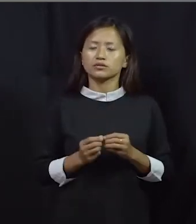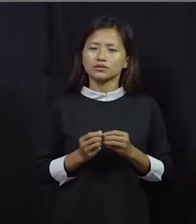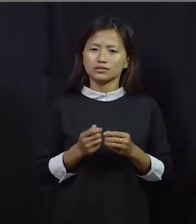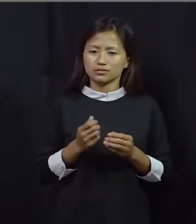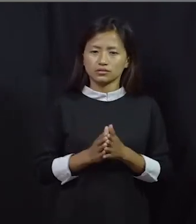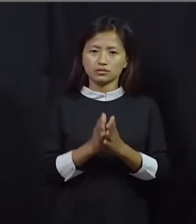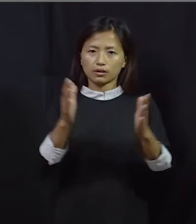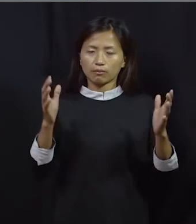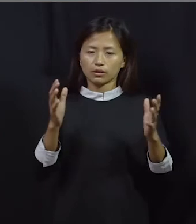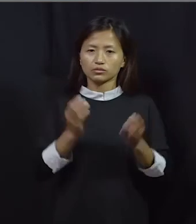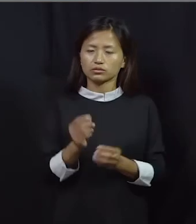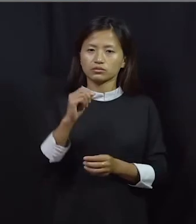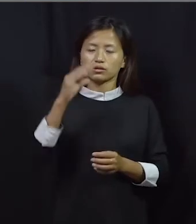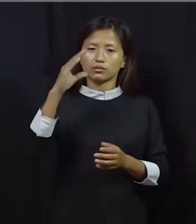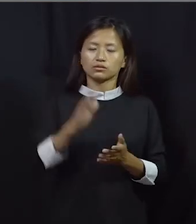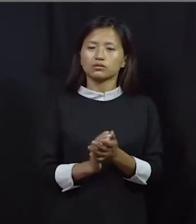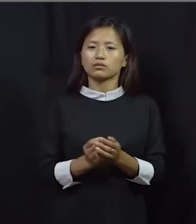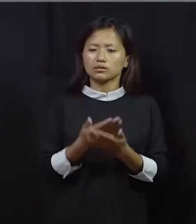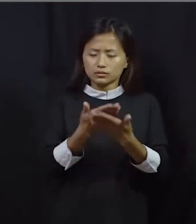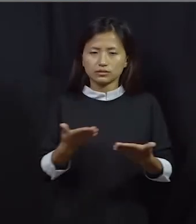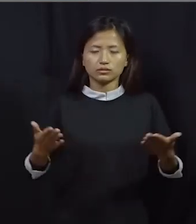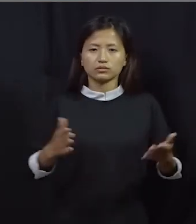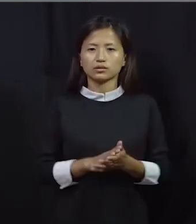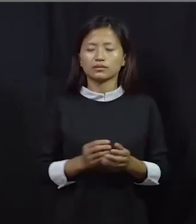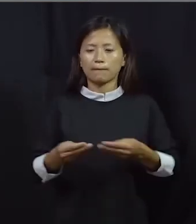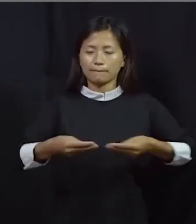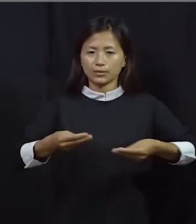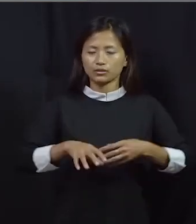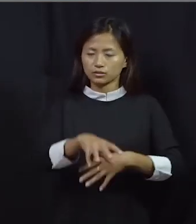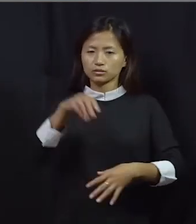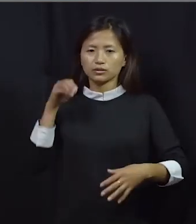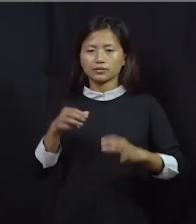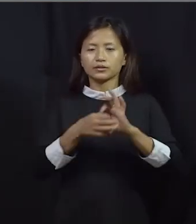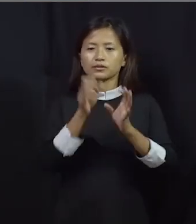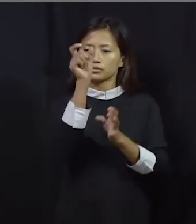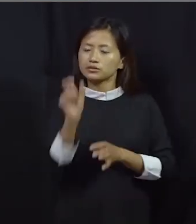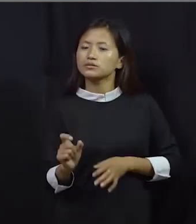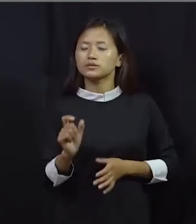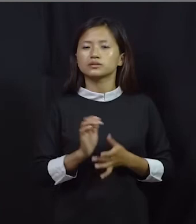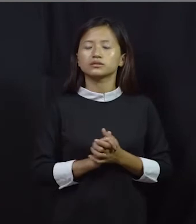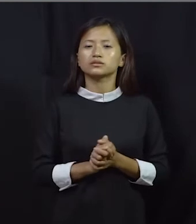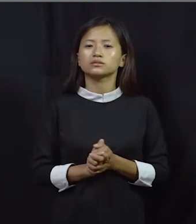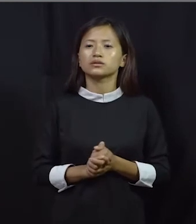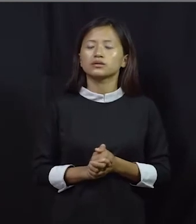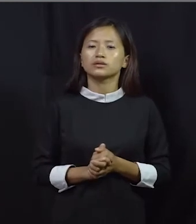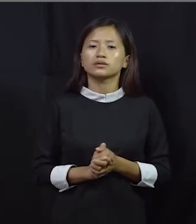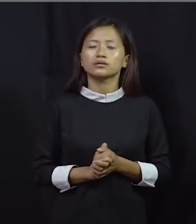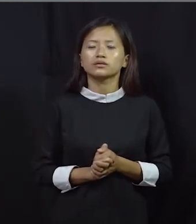certain goods that is already in the business has been taken by the partners, it is